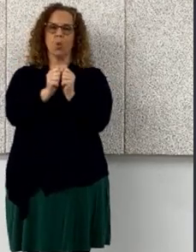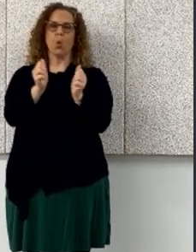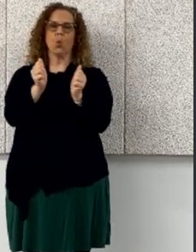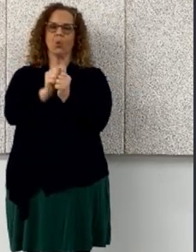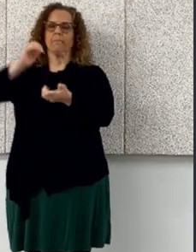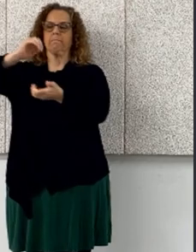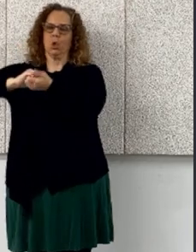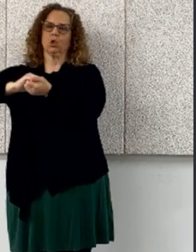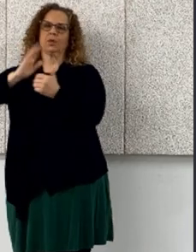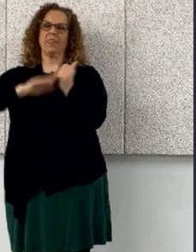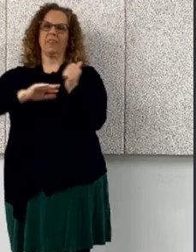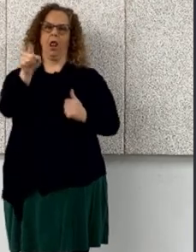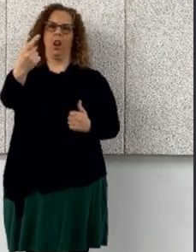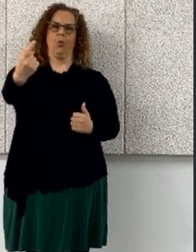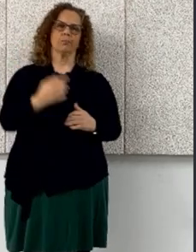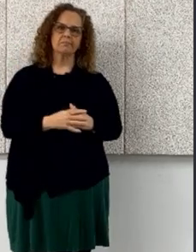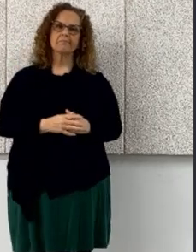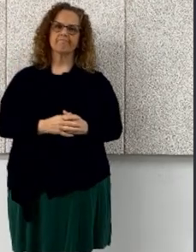100%.